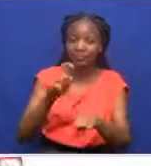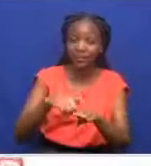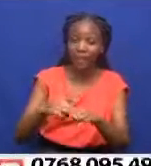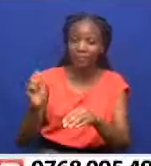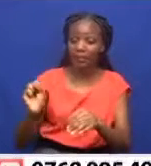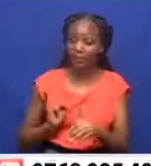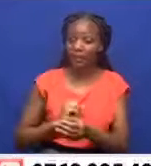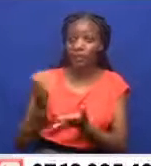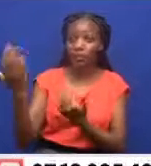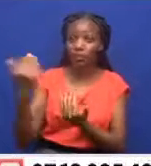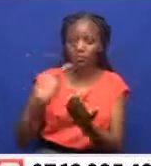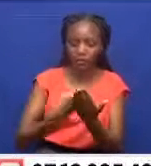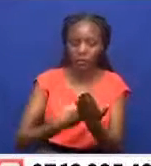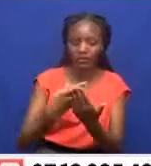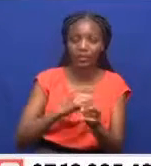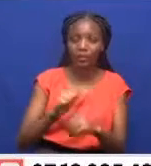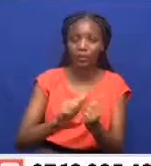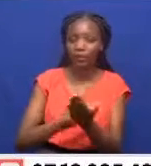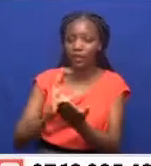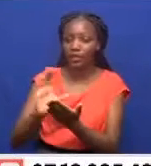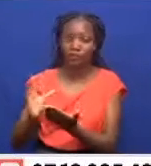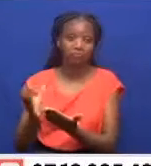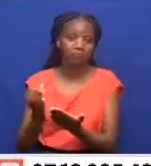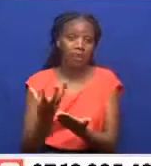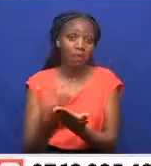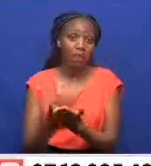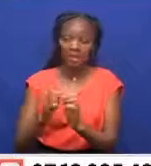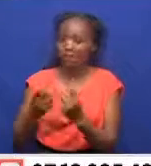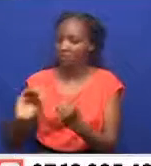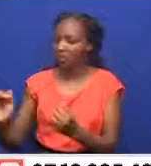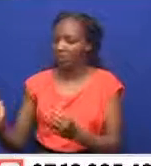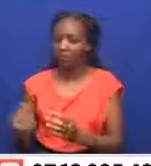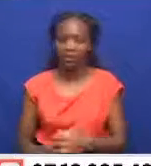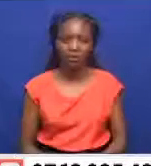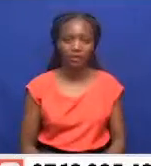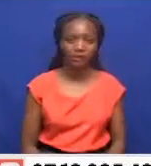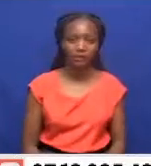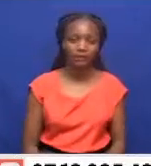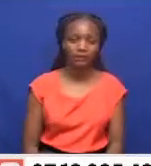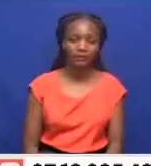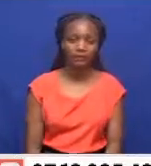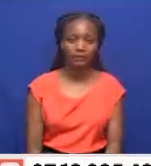the revenue-sharing formula. For TV47, I'm Nancy Kimuyu.